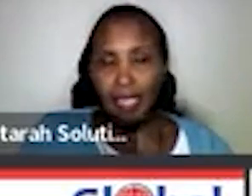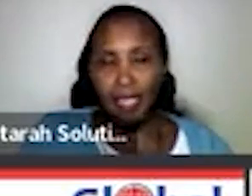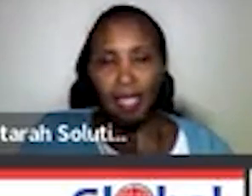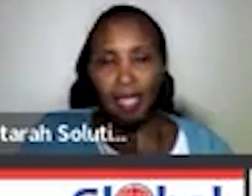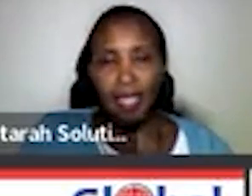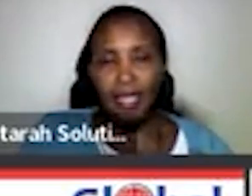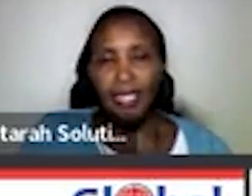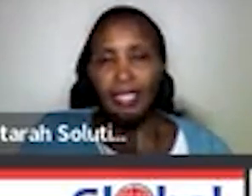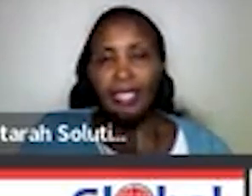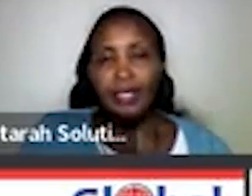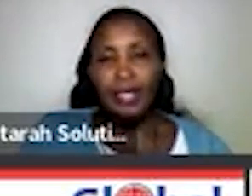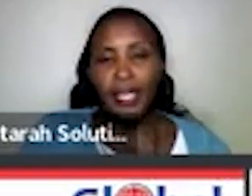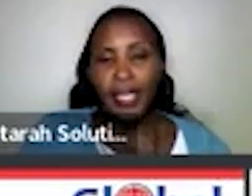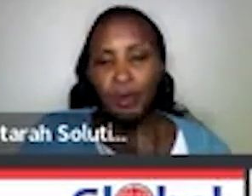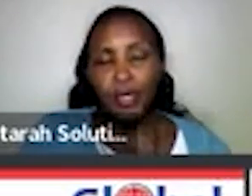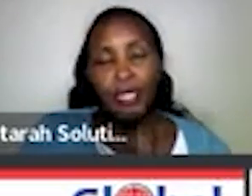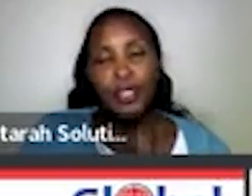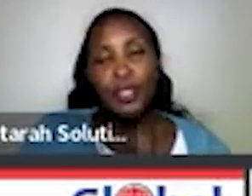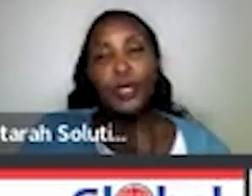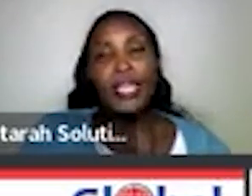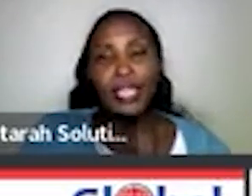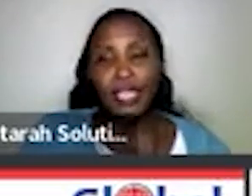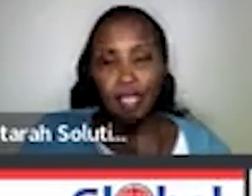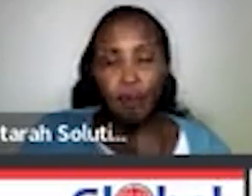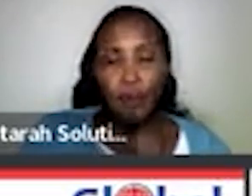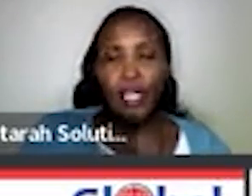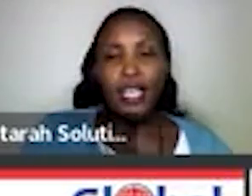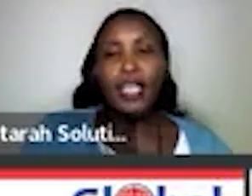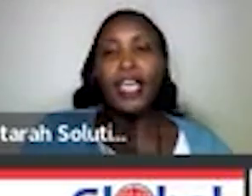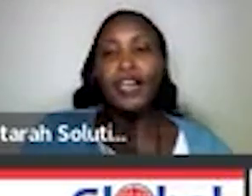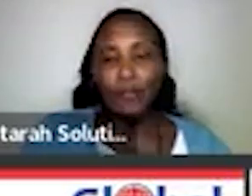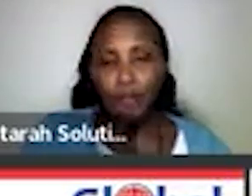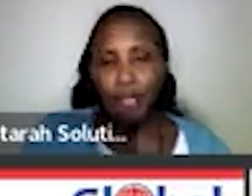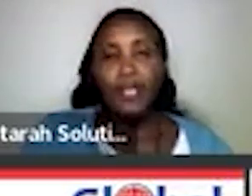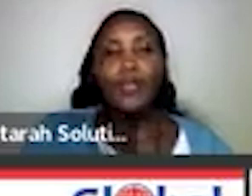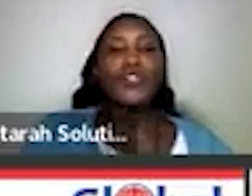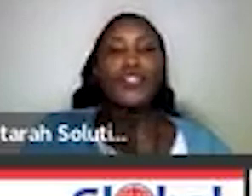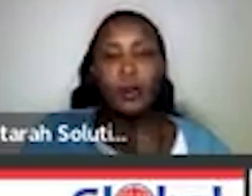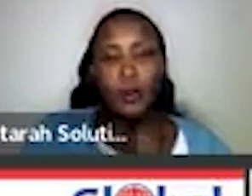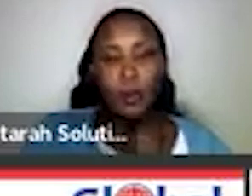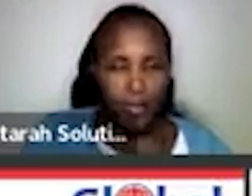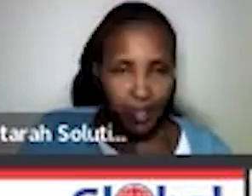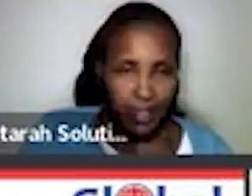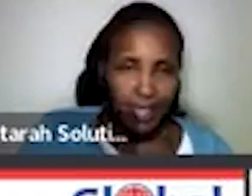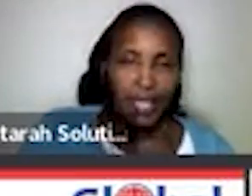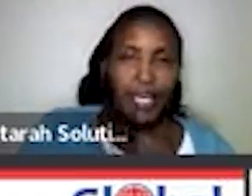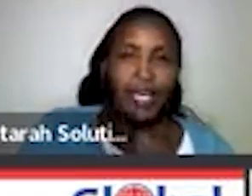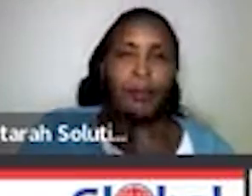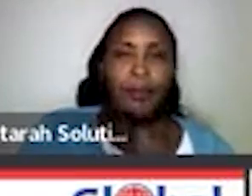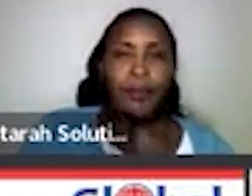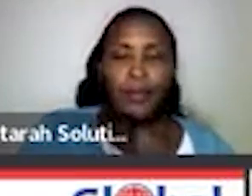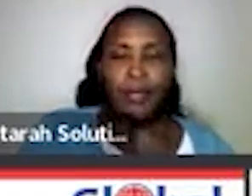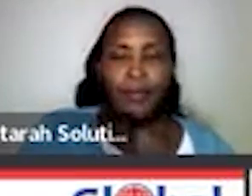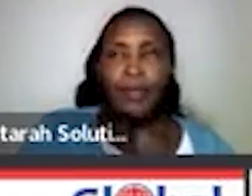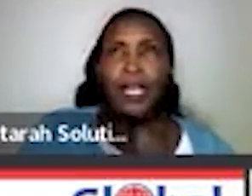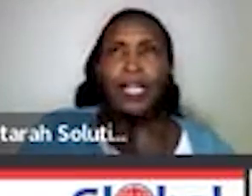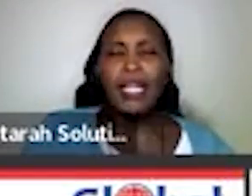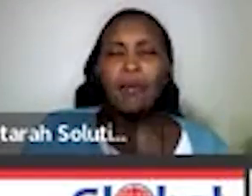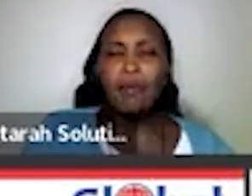yes, Hilda says networking has to be intentional. Yes, especially if you struggle with it.